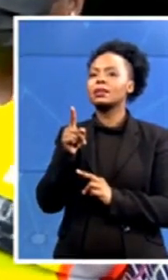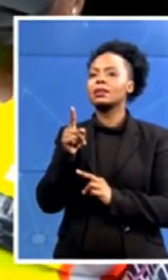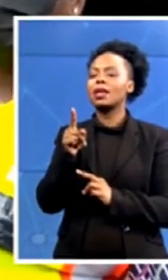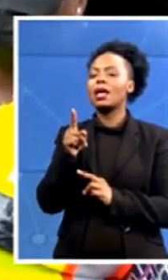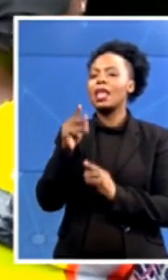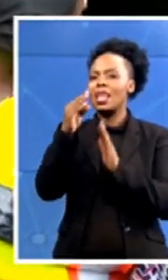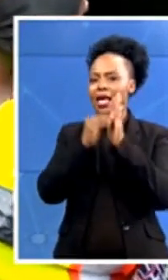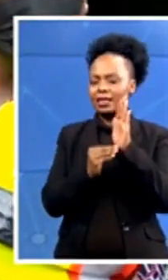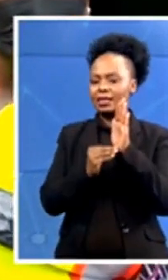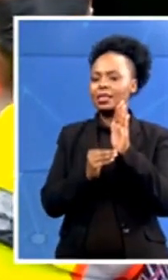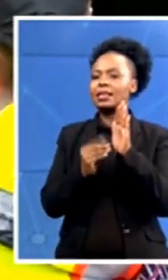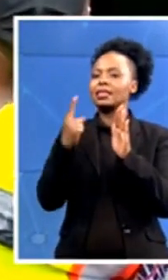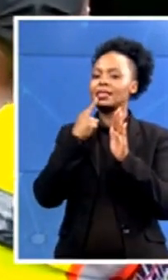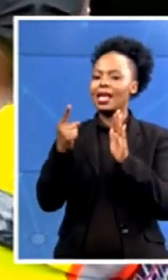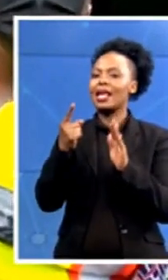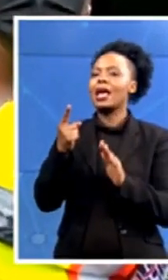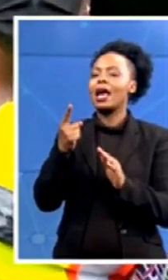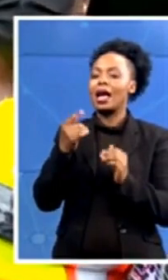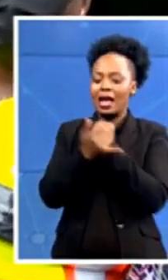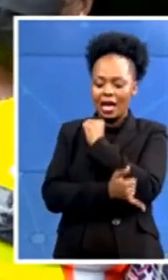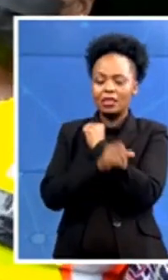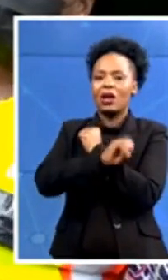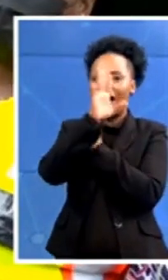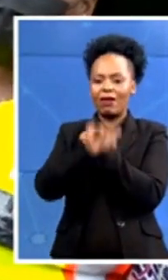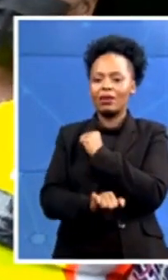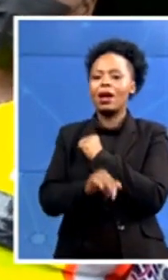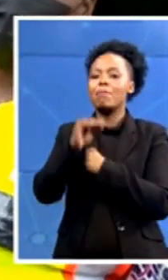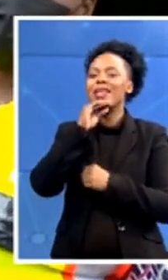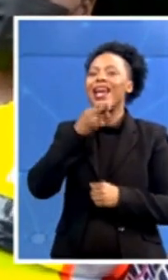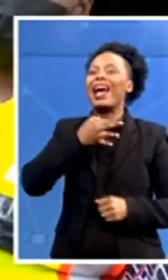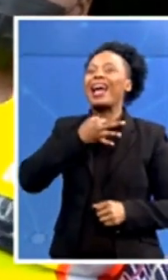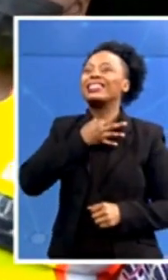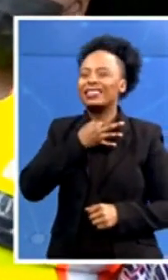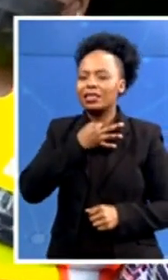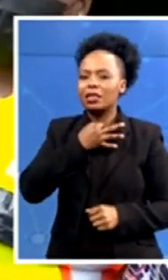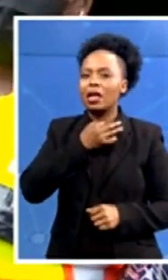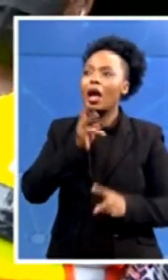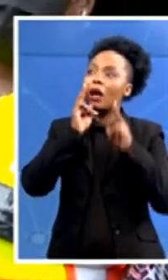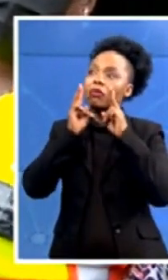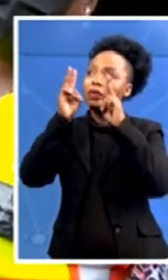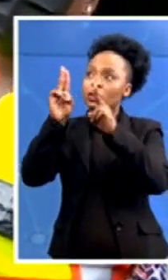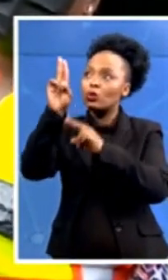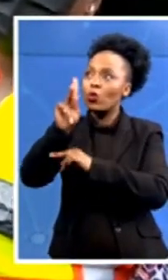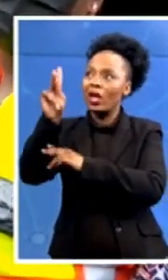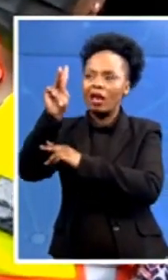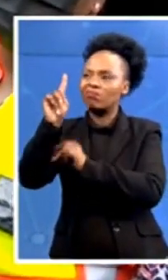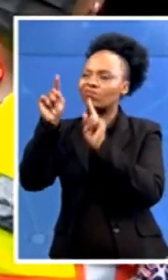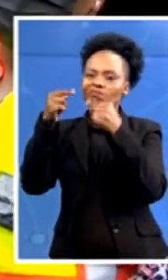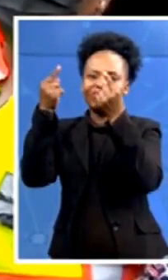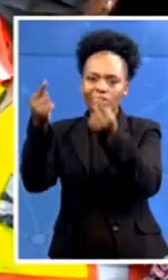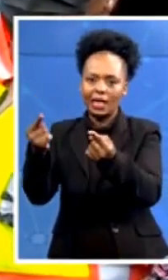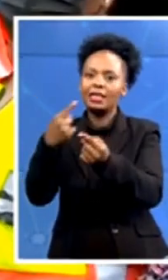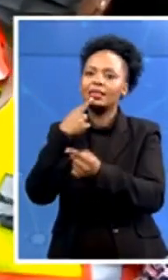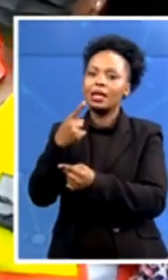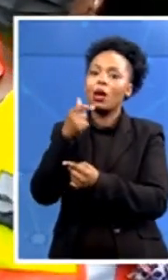of visiting the UK. They want our people to be quarantined when they arrive there and so on. But